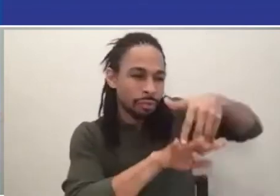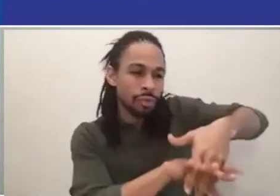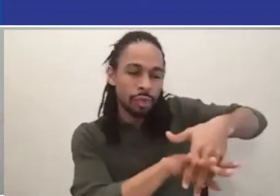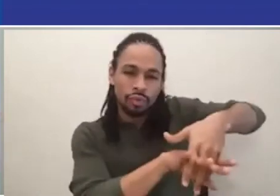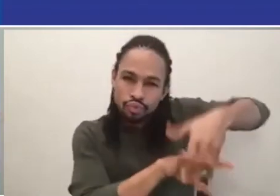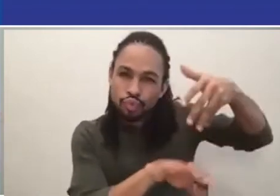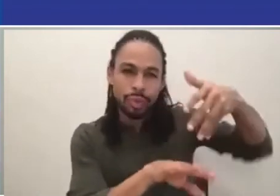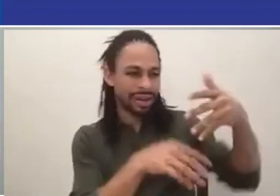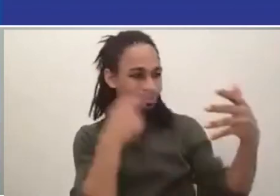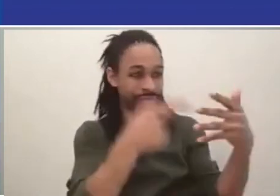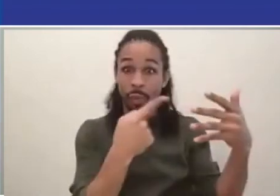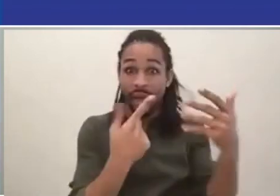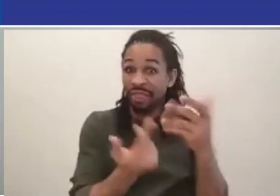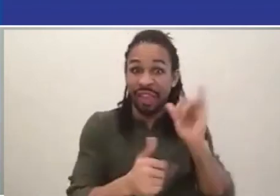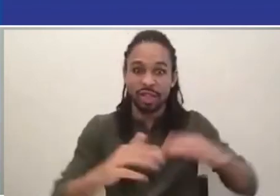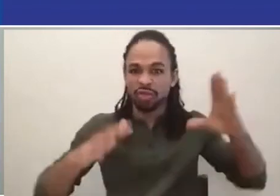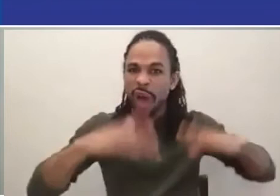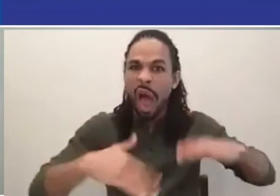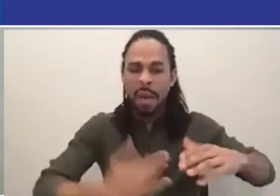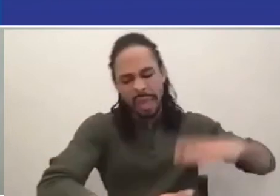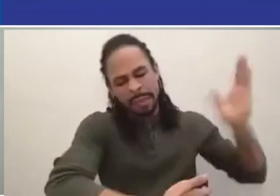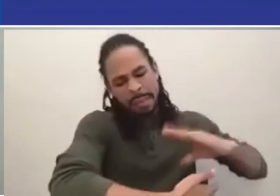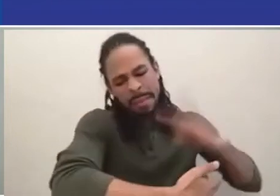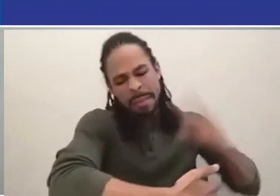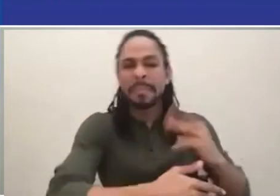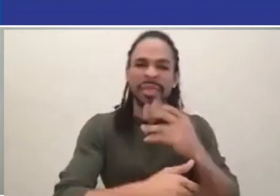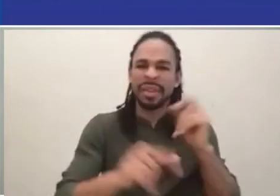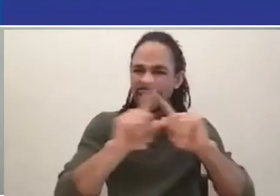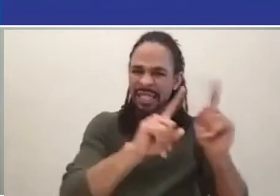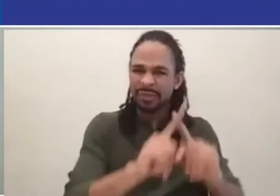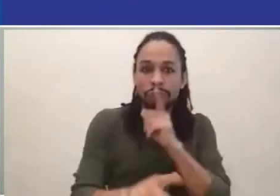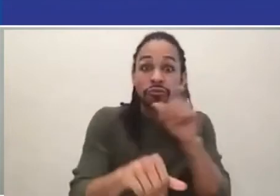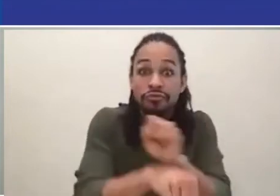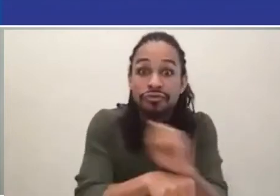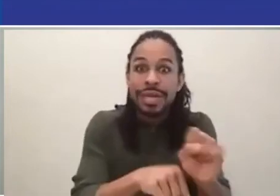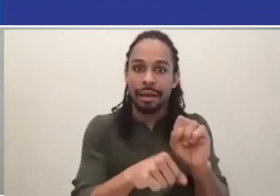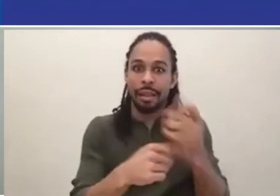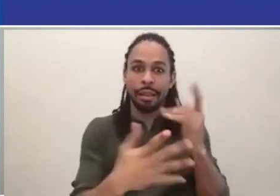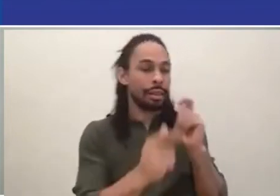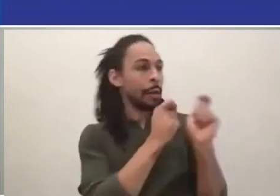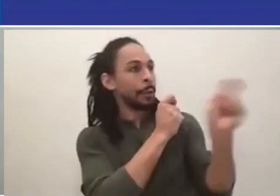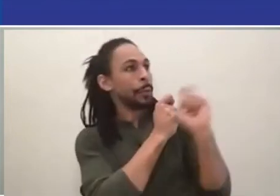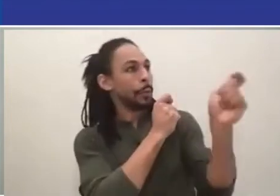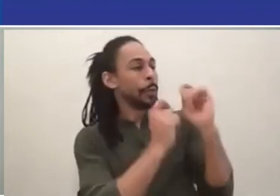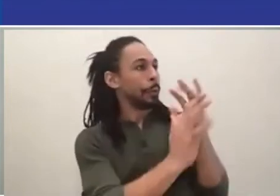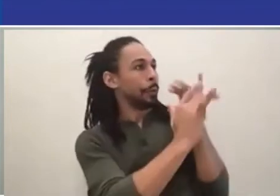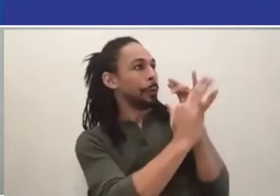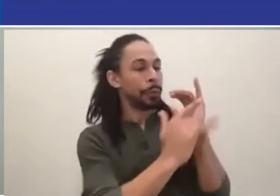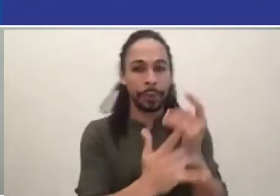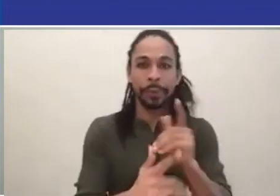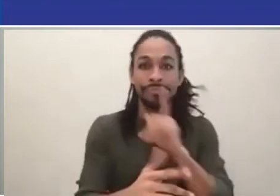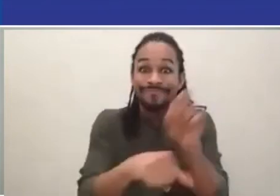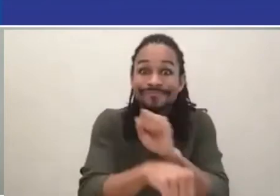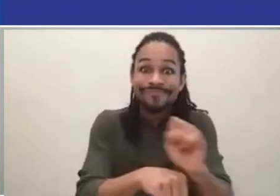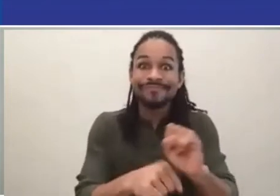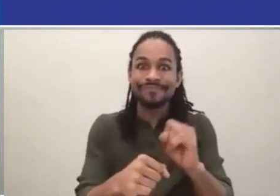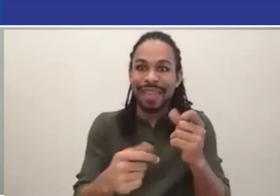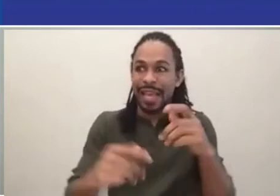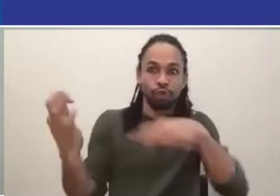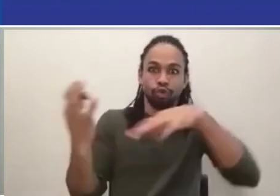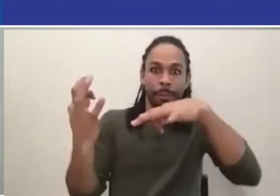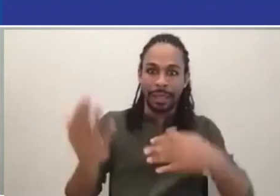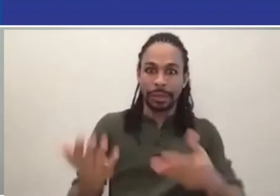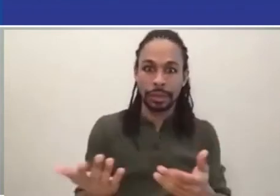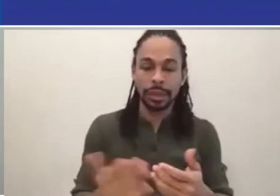We are doing this with real instruments. And as you name, there's a tension there, because there's a dialogue that's